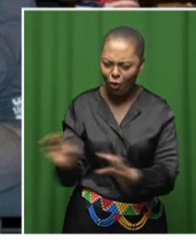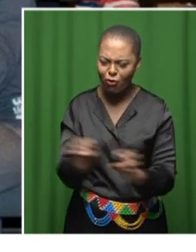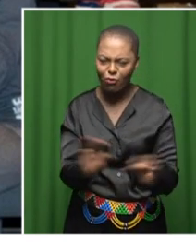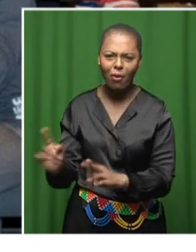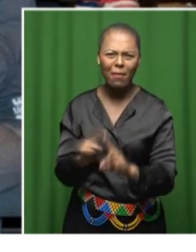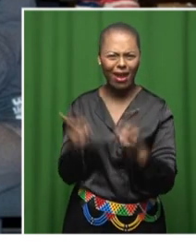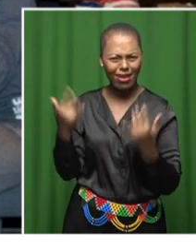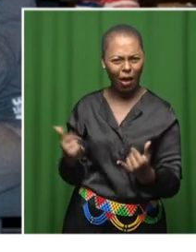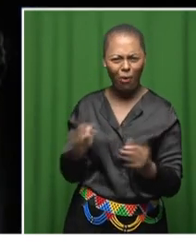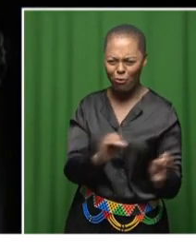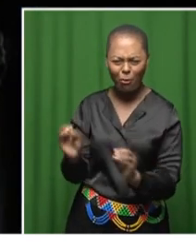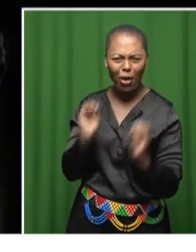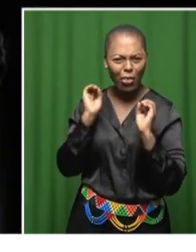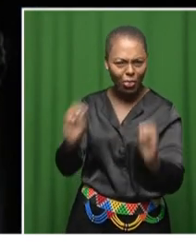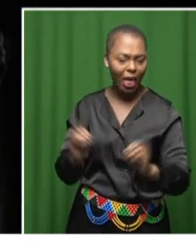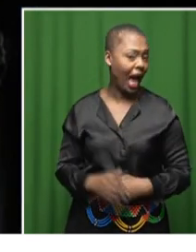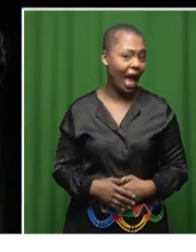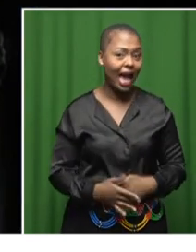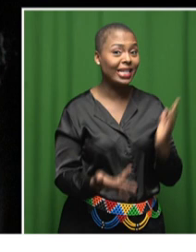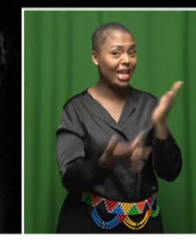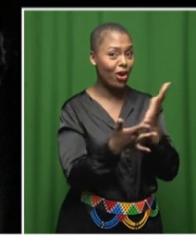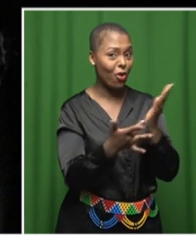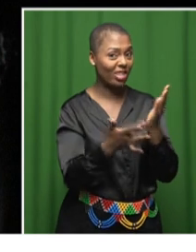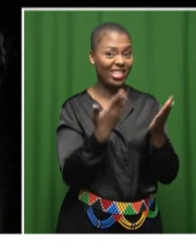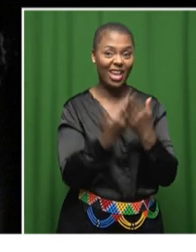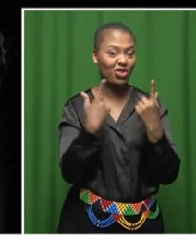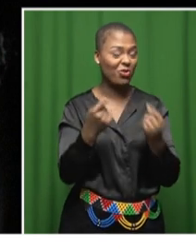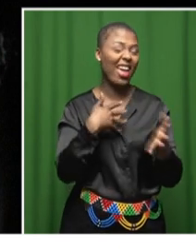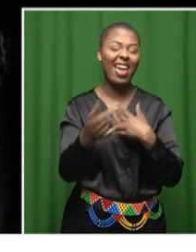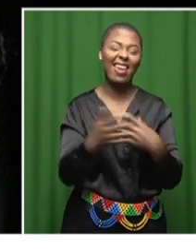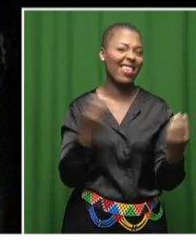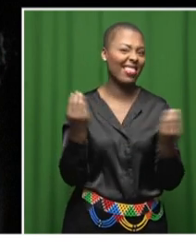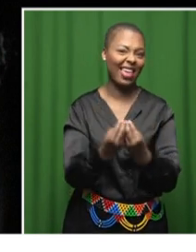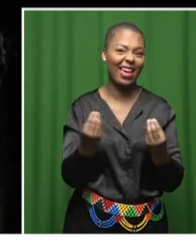work? No. Technology. With technology, you can do anything these days. Wow. And